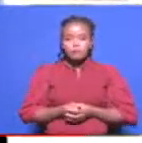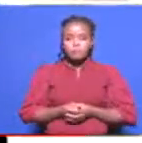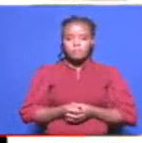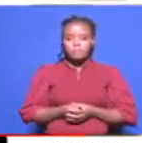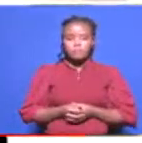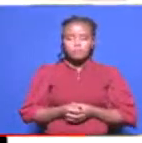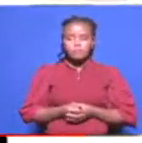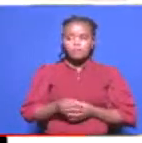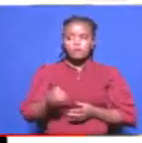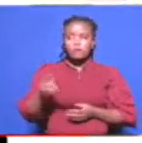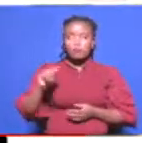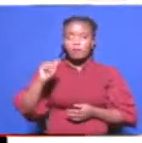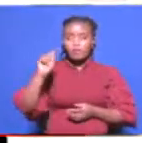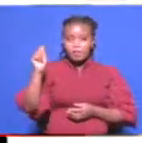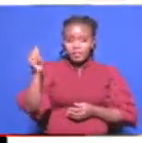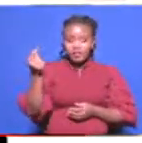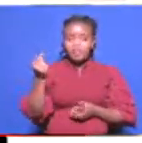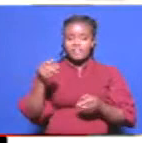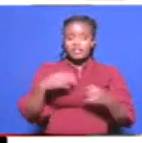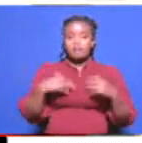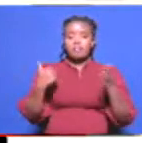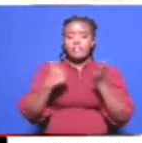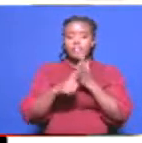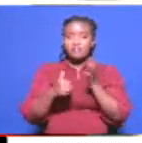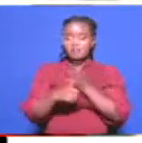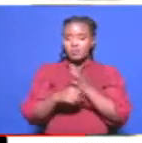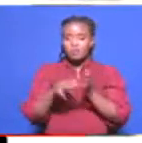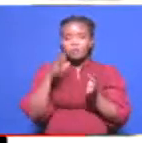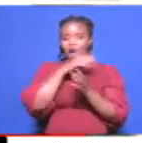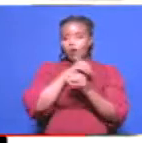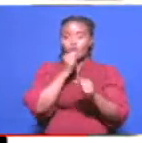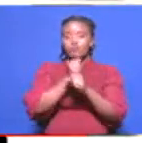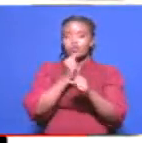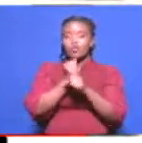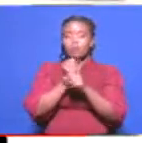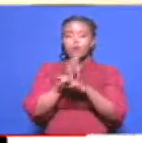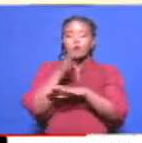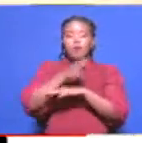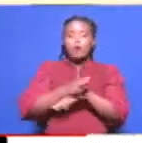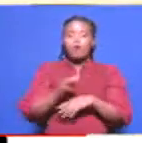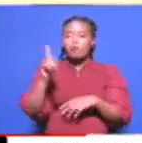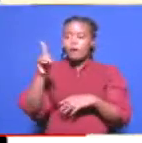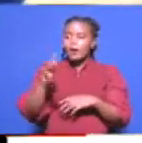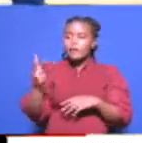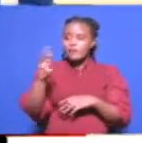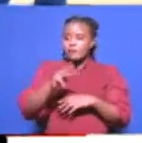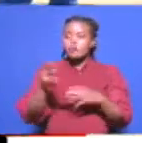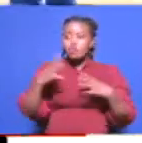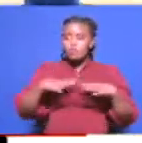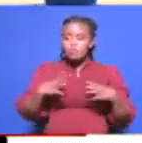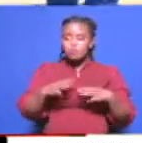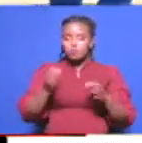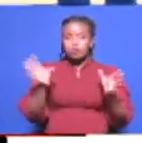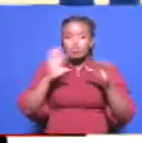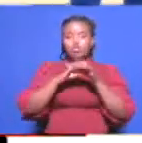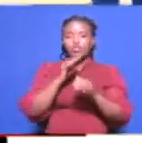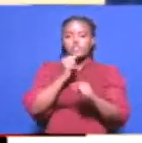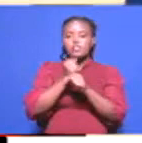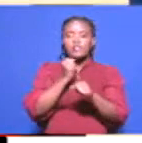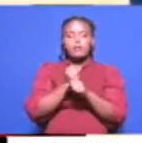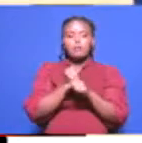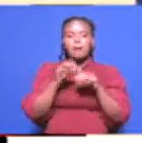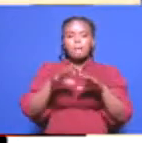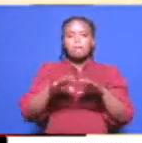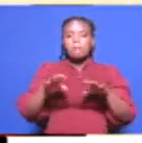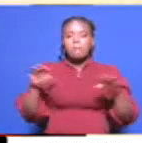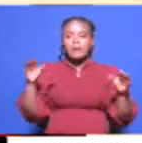Kenya is battling a crisis of unemployment, with more than 1 million young people joining the labor market every year. This has